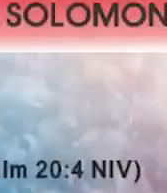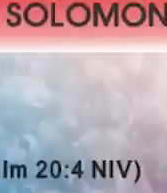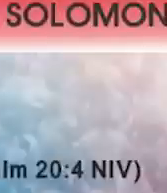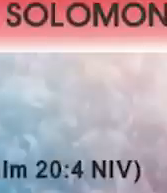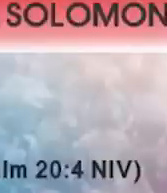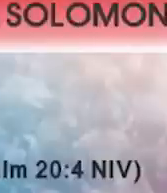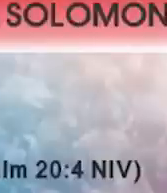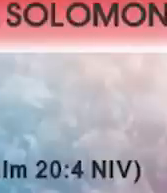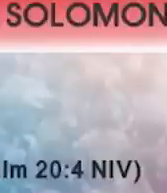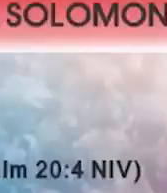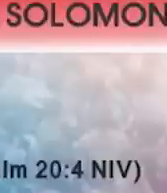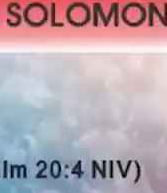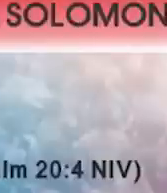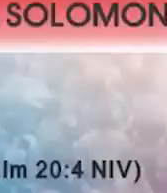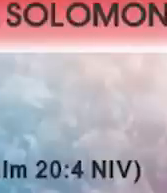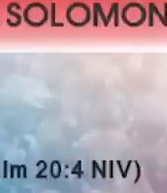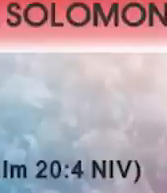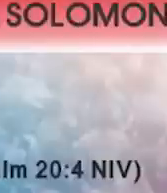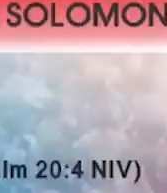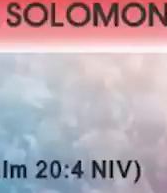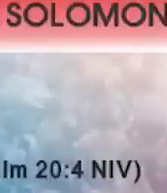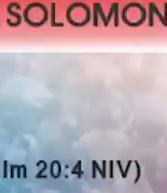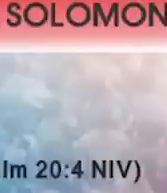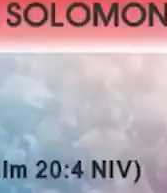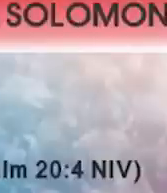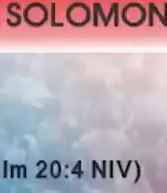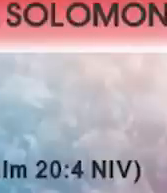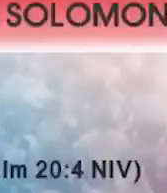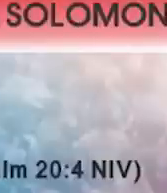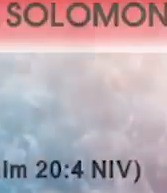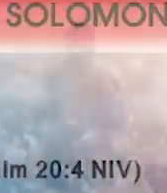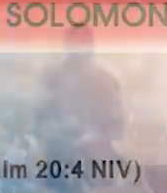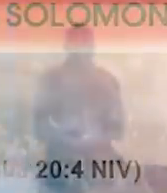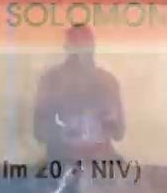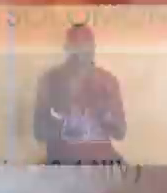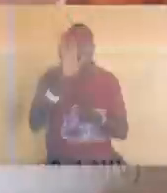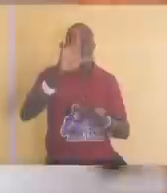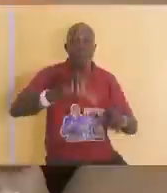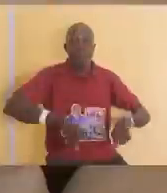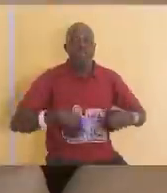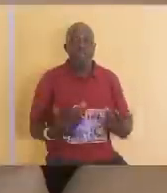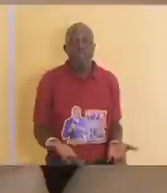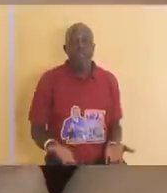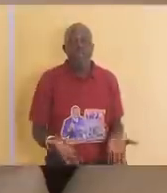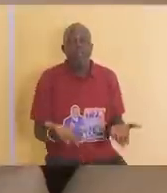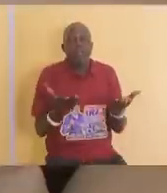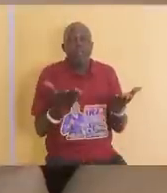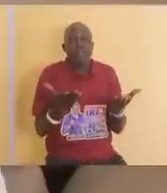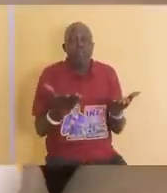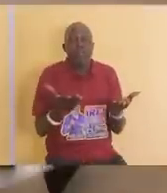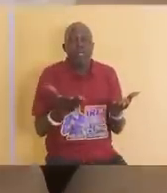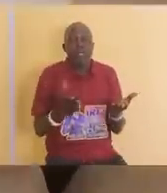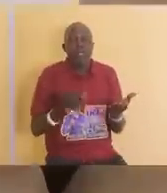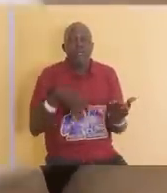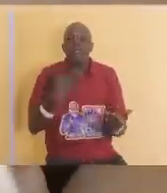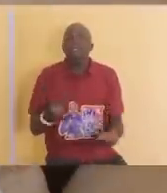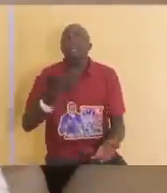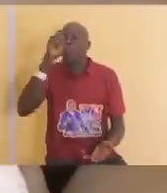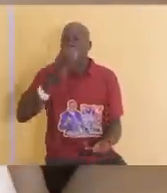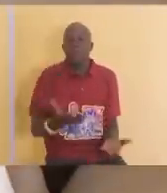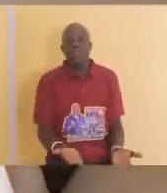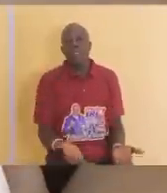101-52-98-950 Seed of Christ Golden Church number gbejade ni Zenith Bank loruko Jesu aye re adide o papa